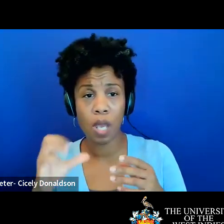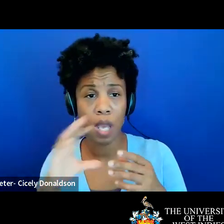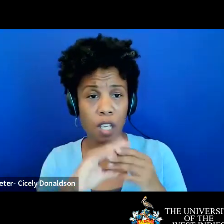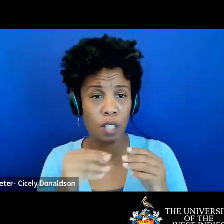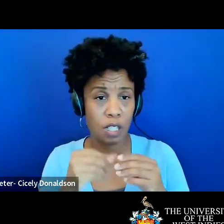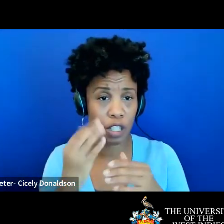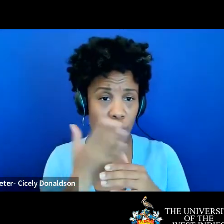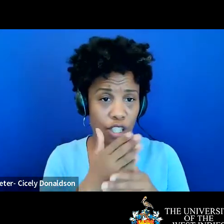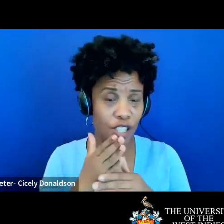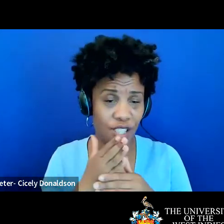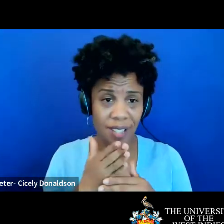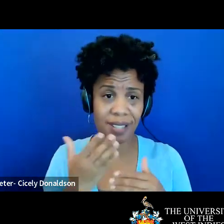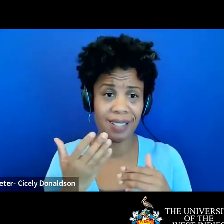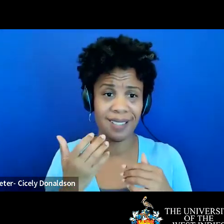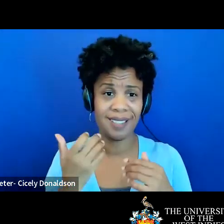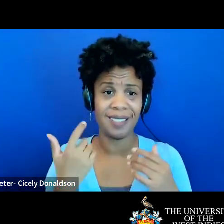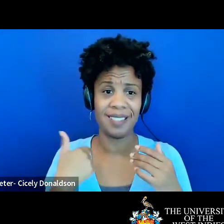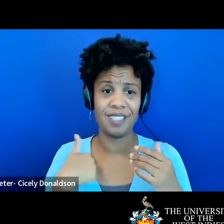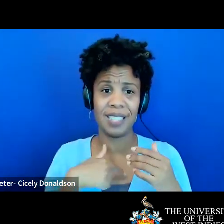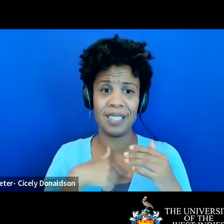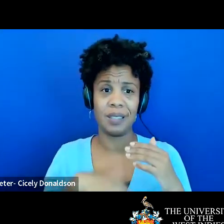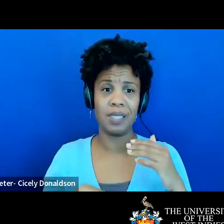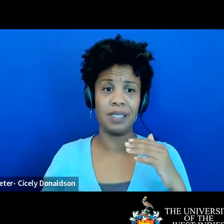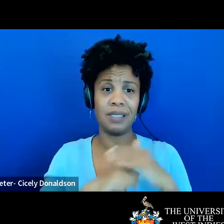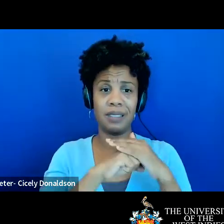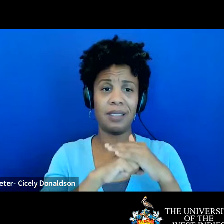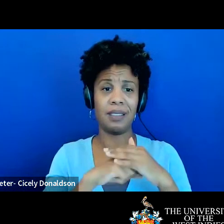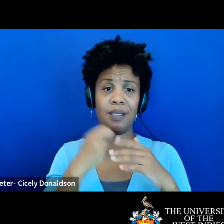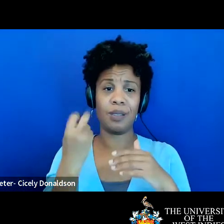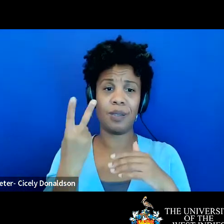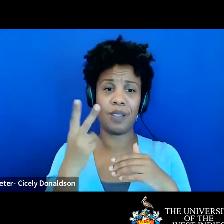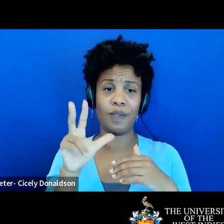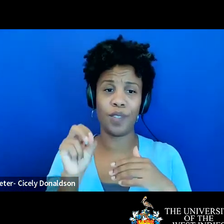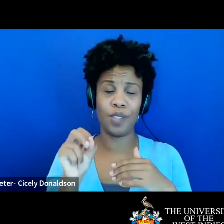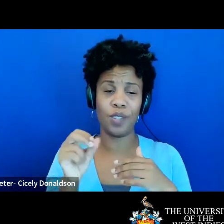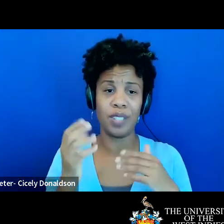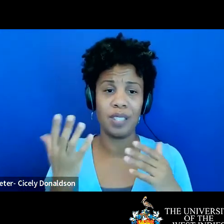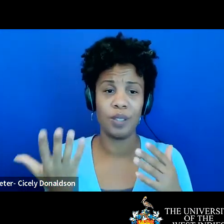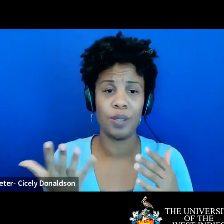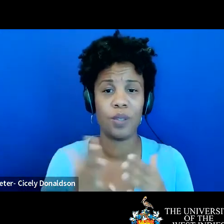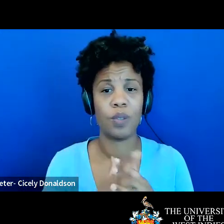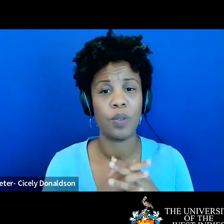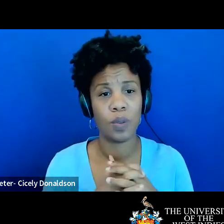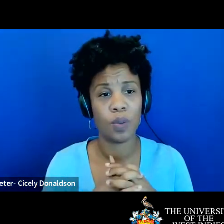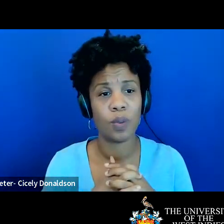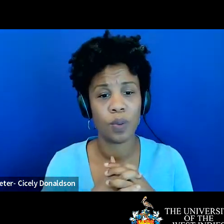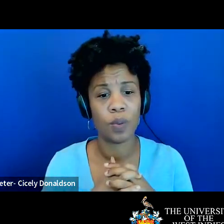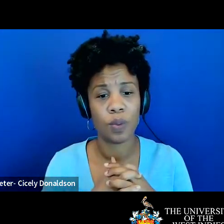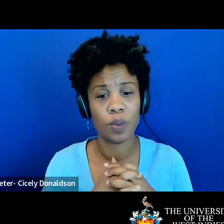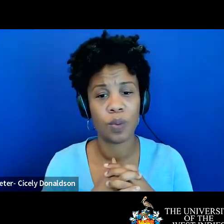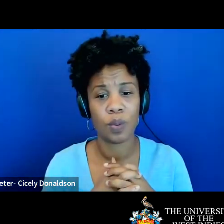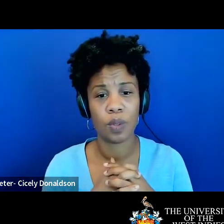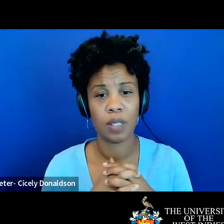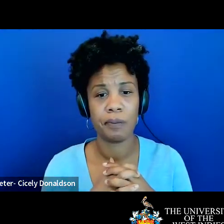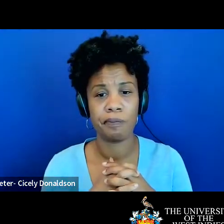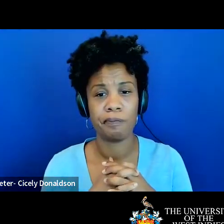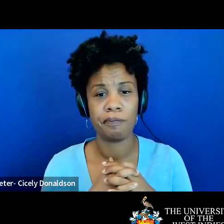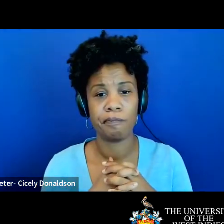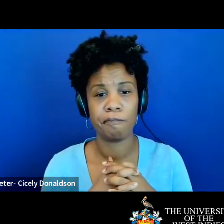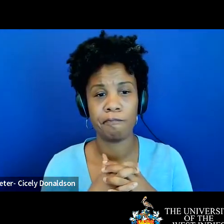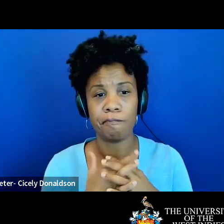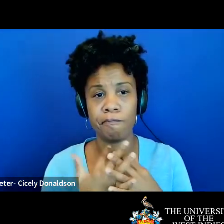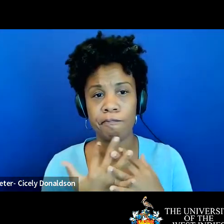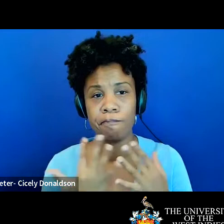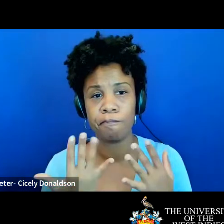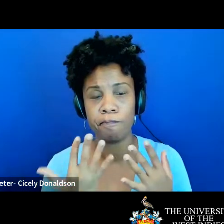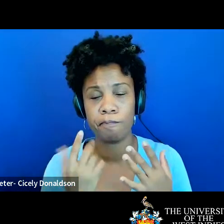session really goes up until 12:30. Right. Until Dr. Dawson comes back or Dr. Ben comes on.